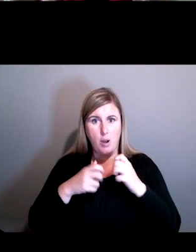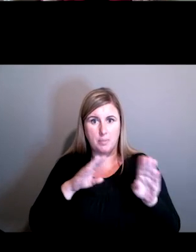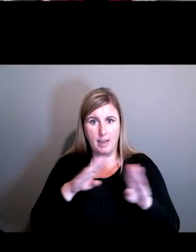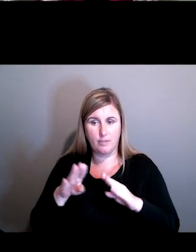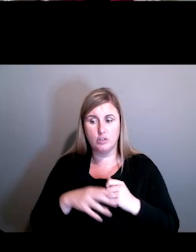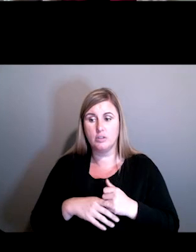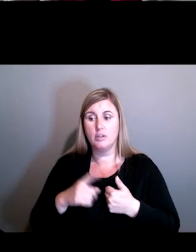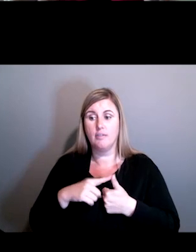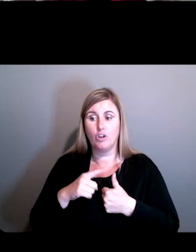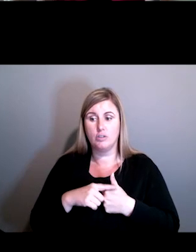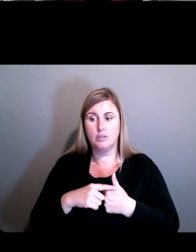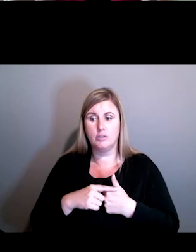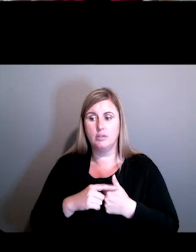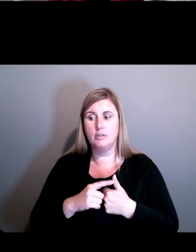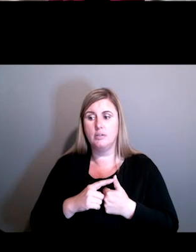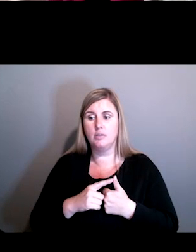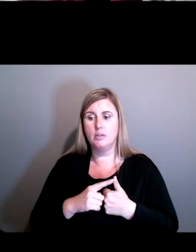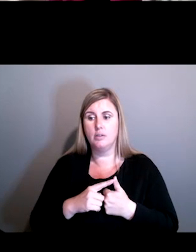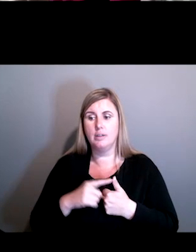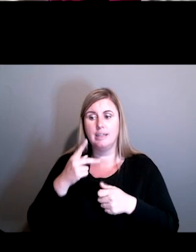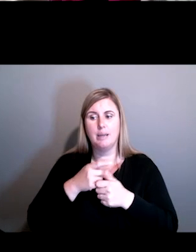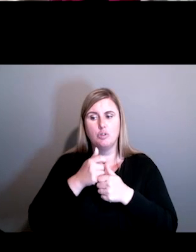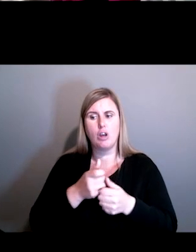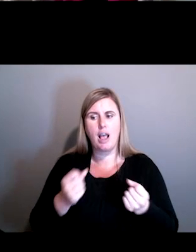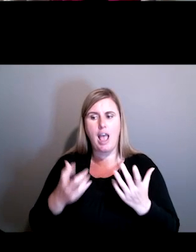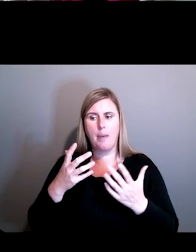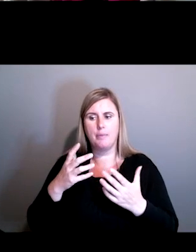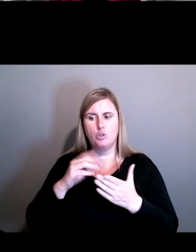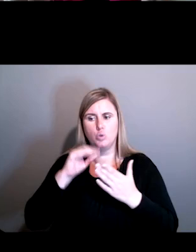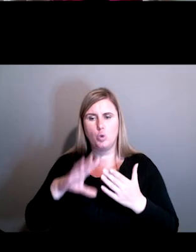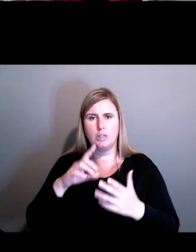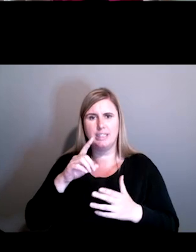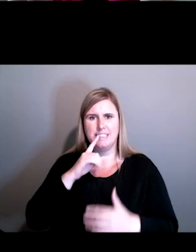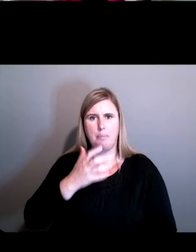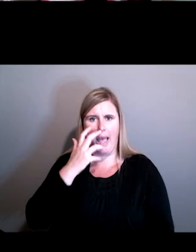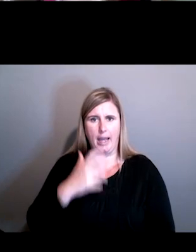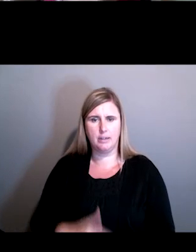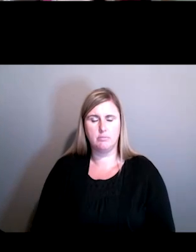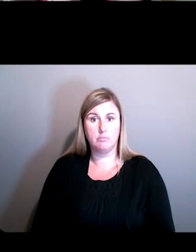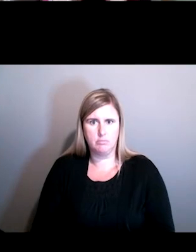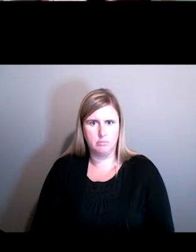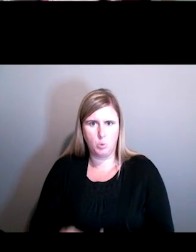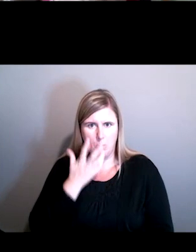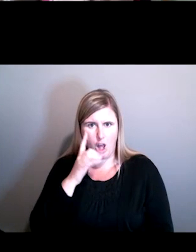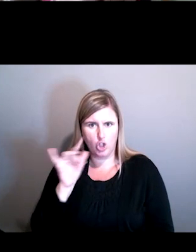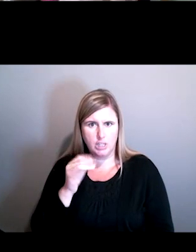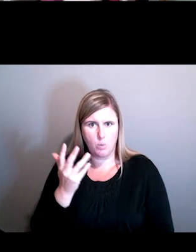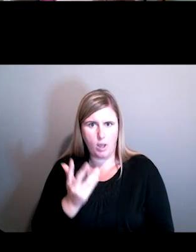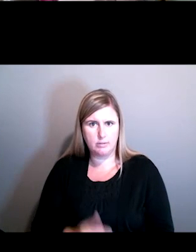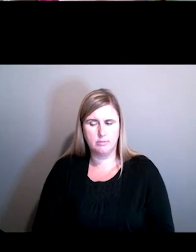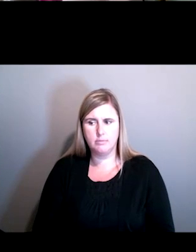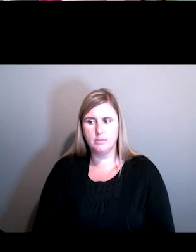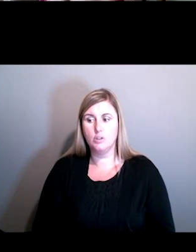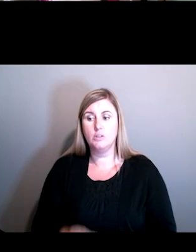example of keep track of how many times the student is mad. Well, what does mad look like? To fix this, we would